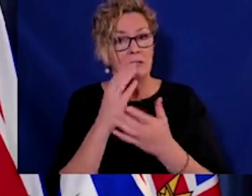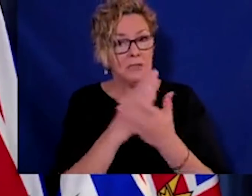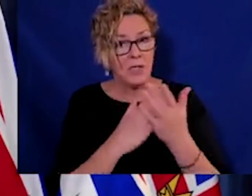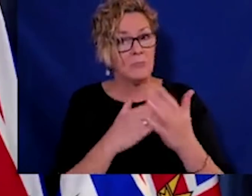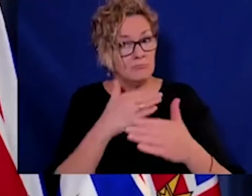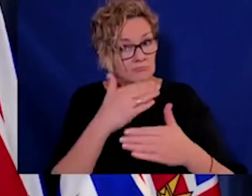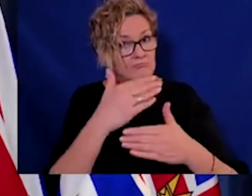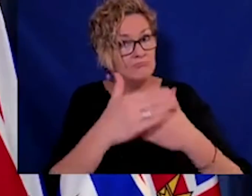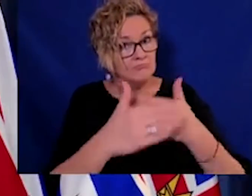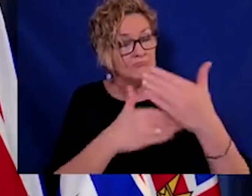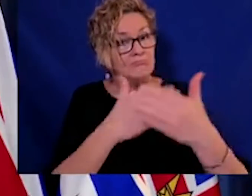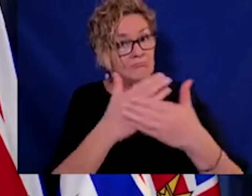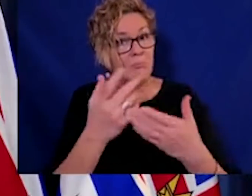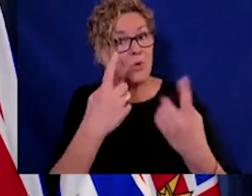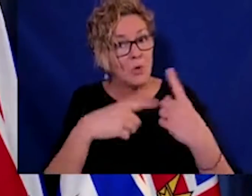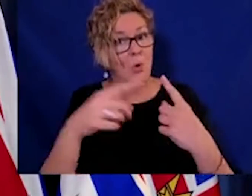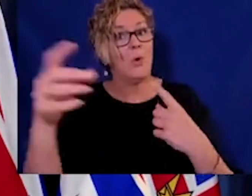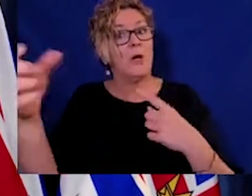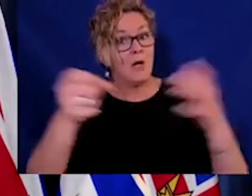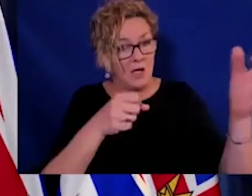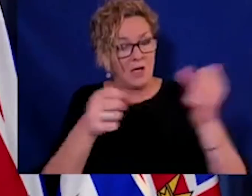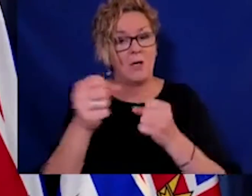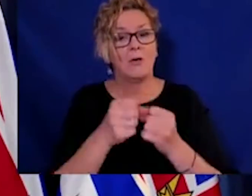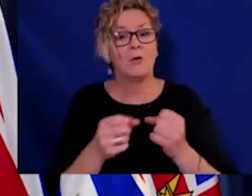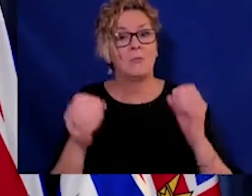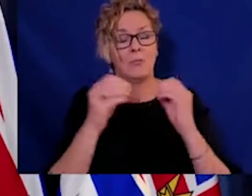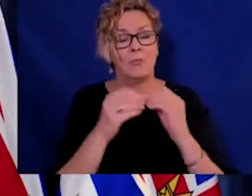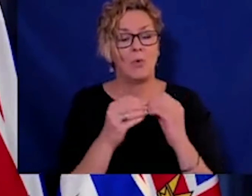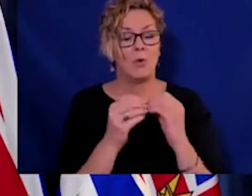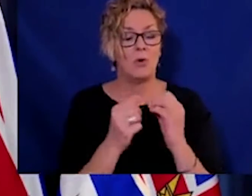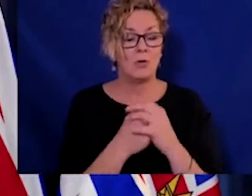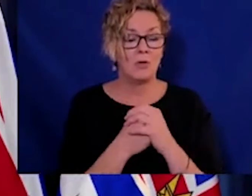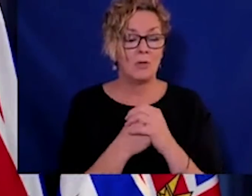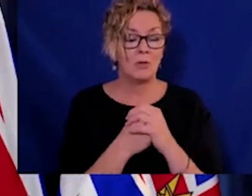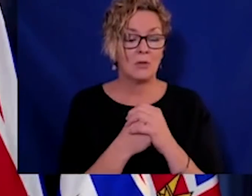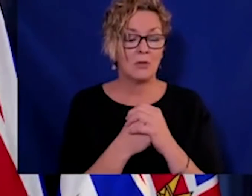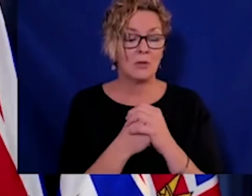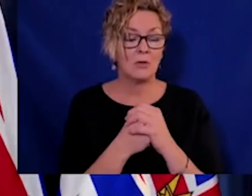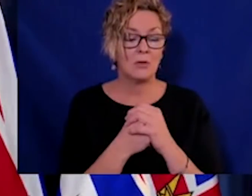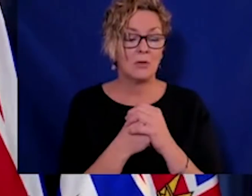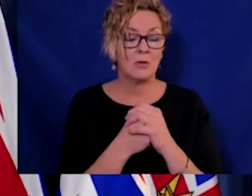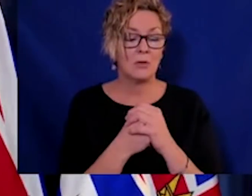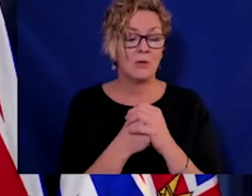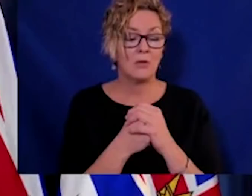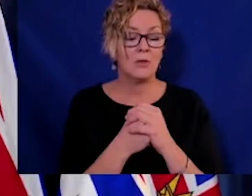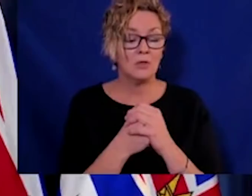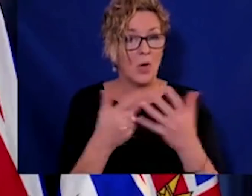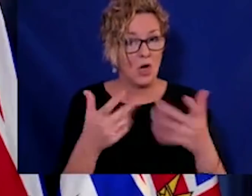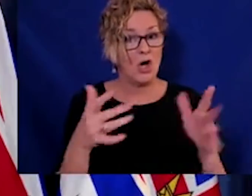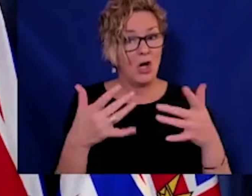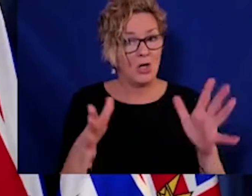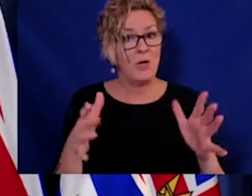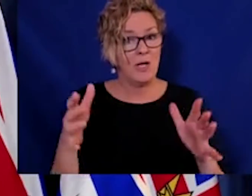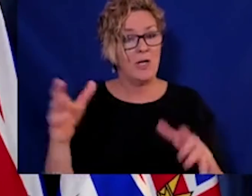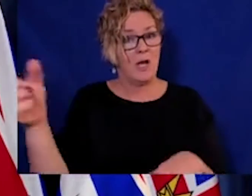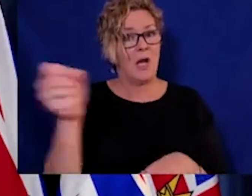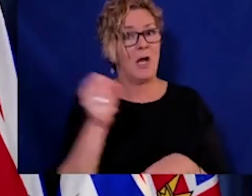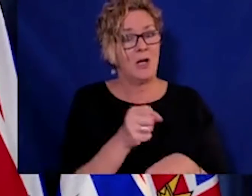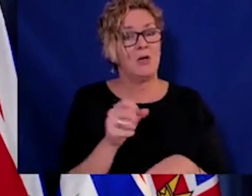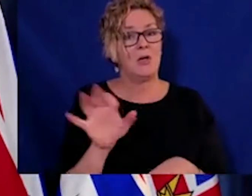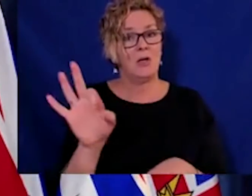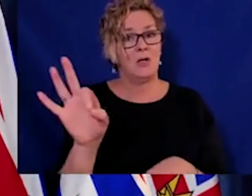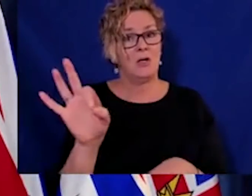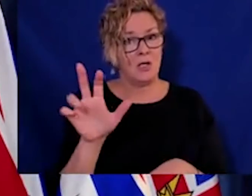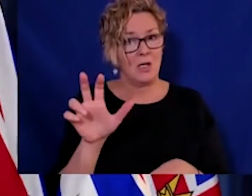that our plan, which was originally to hire 500 contact tracers, is now been dramatically expanded. We have hired, as we said,